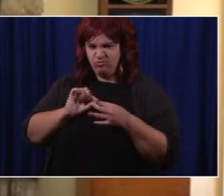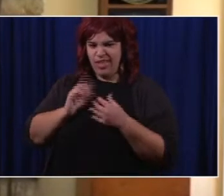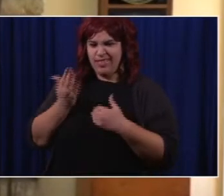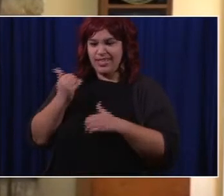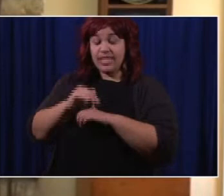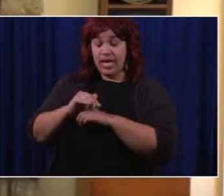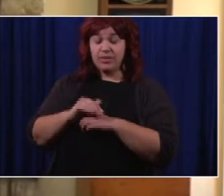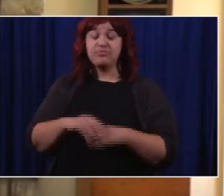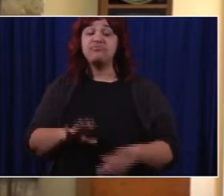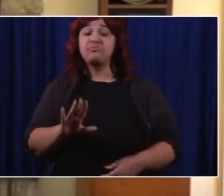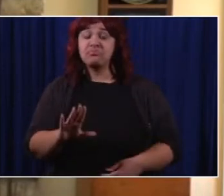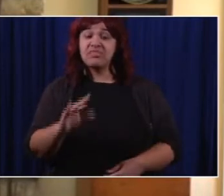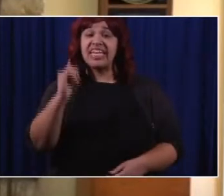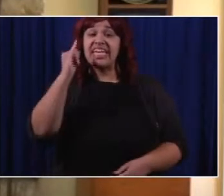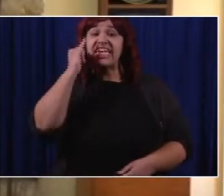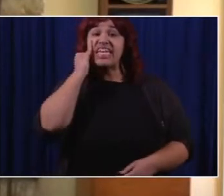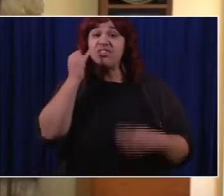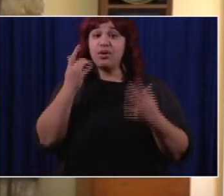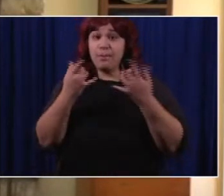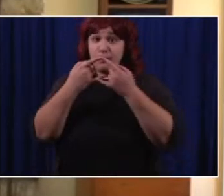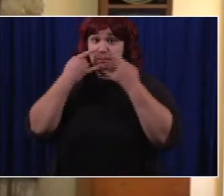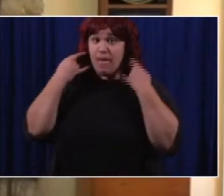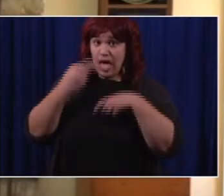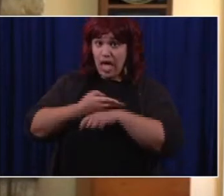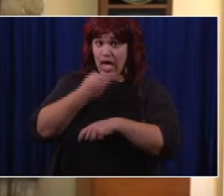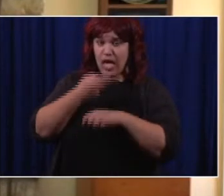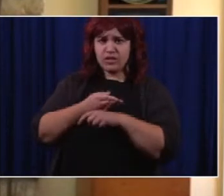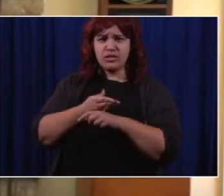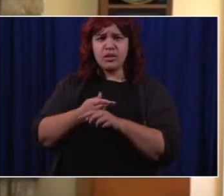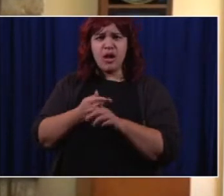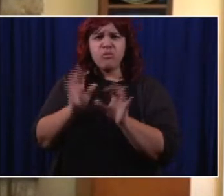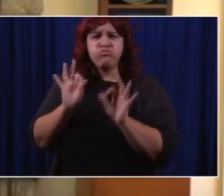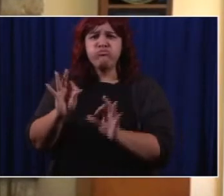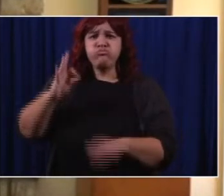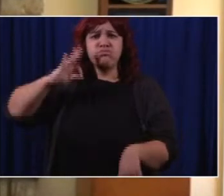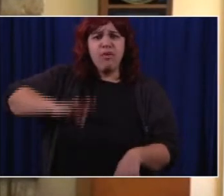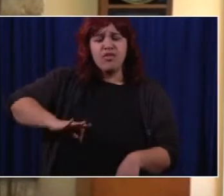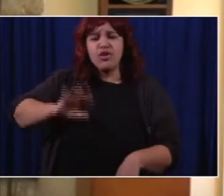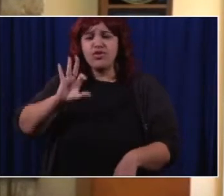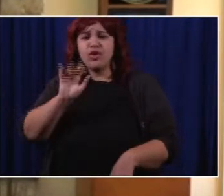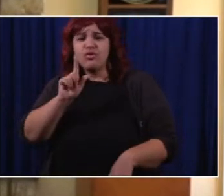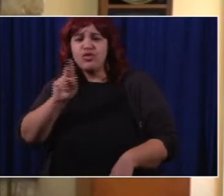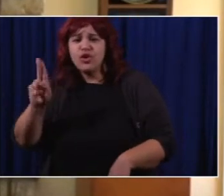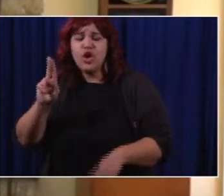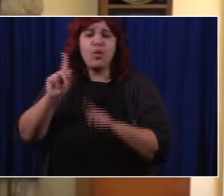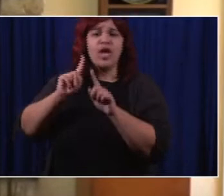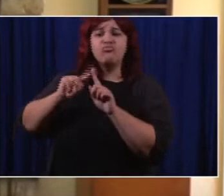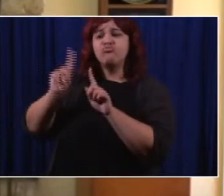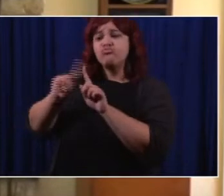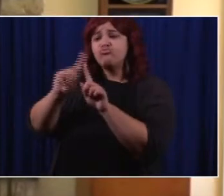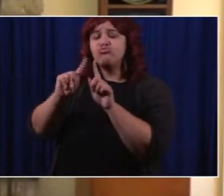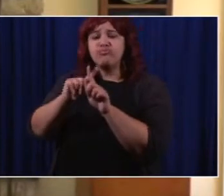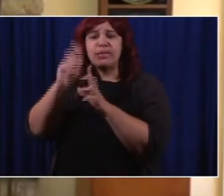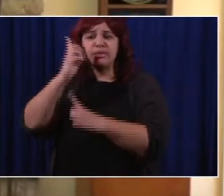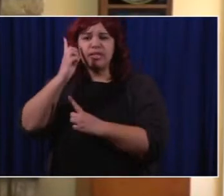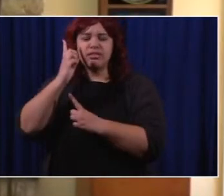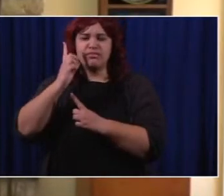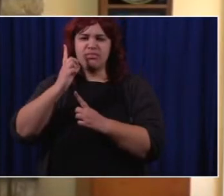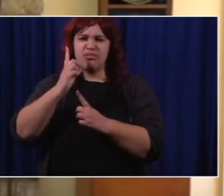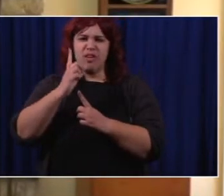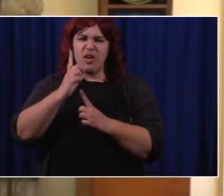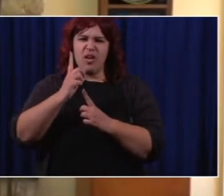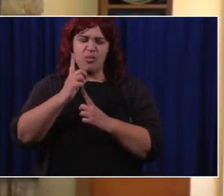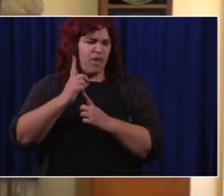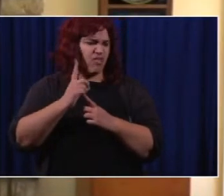illnesses, why are they not working for COVID? And then the second part of that is, what evidence are you getting to indicate mask compliance levels? The eyeball